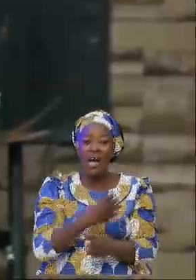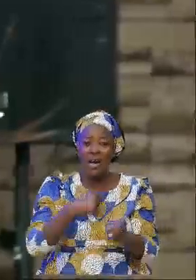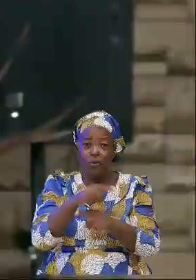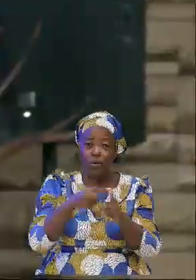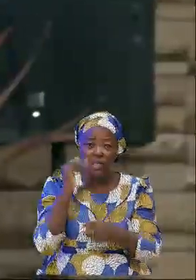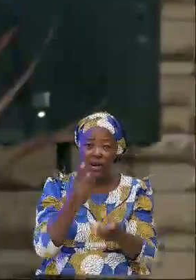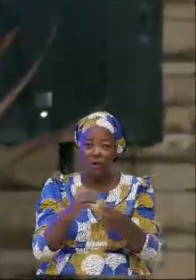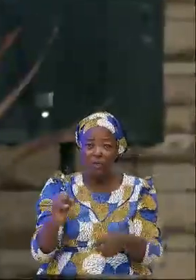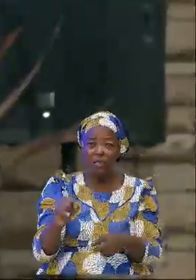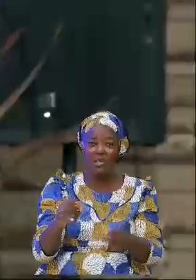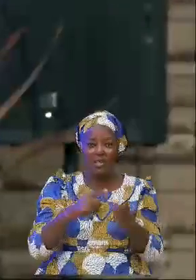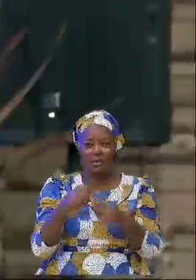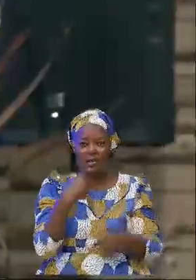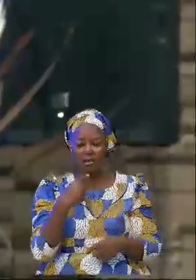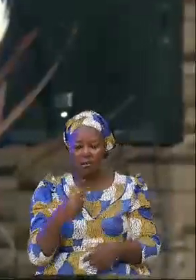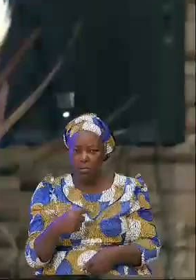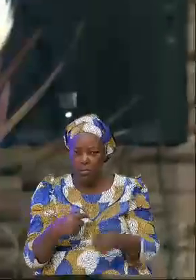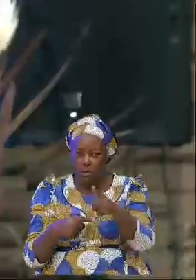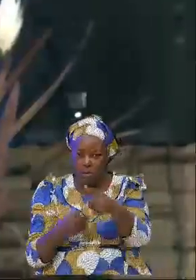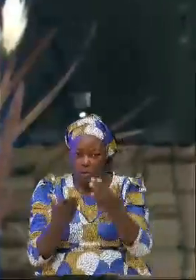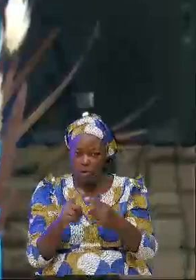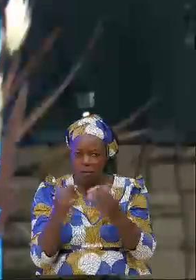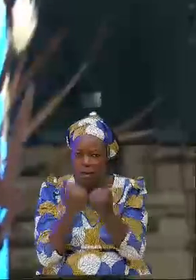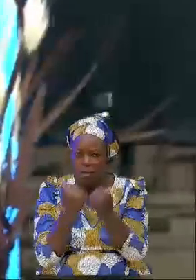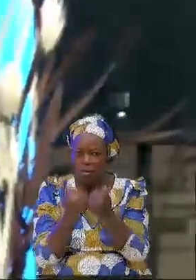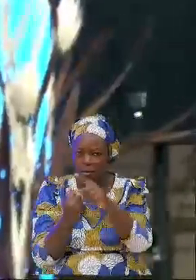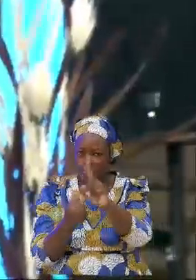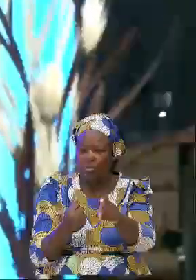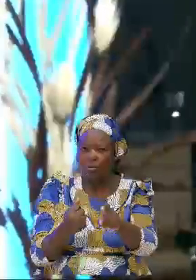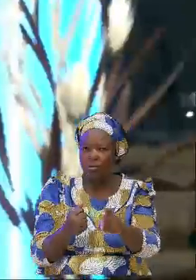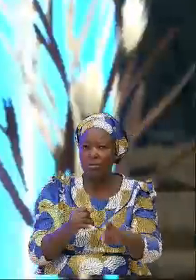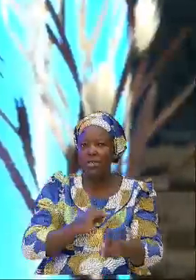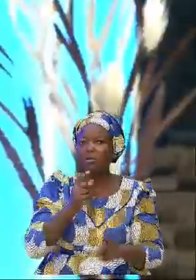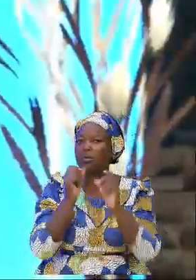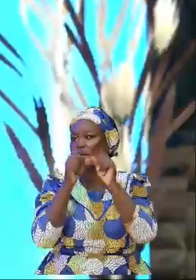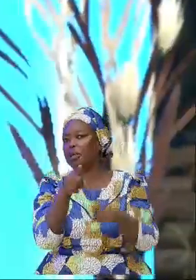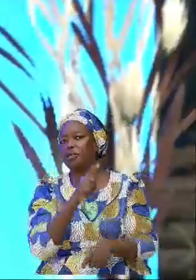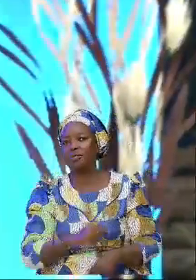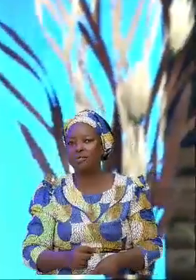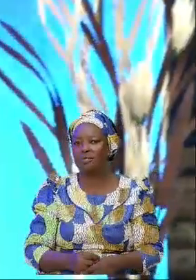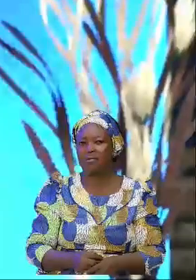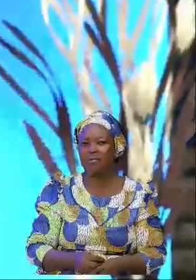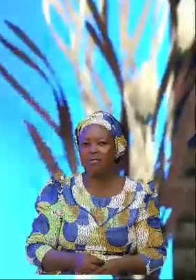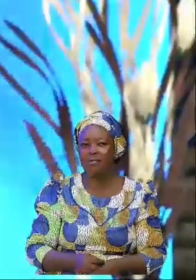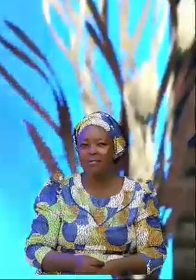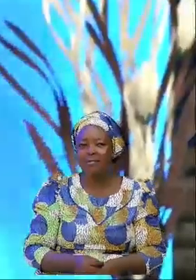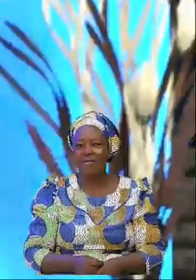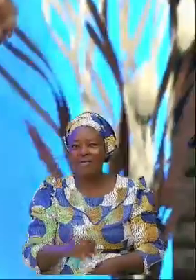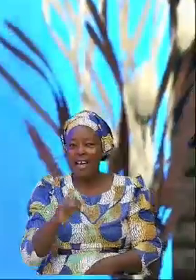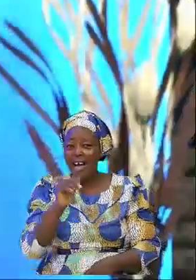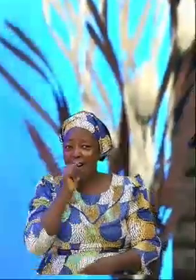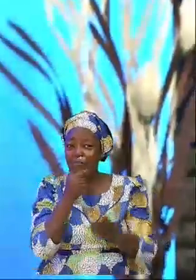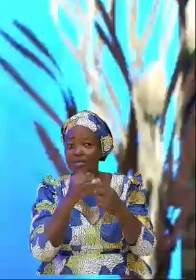you than he that is in the world. And when they are coming, you say, you want to fight?